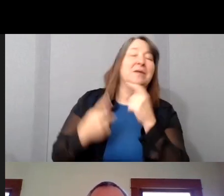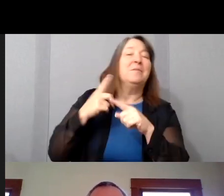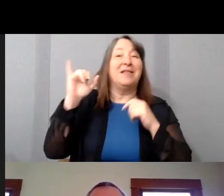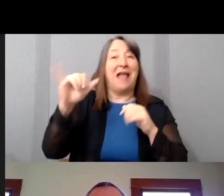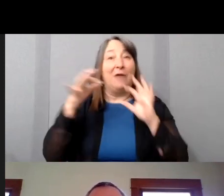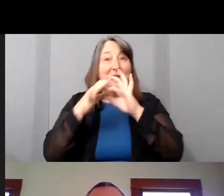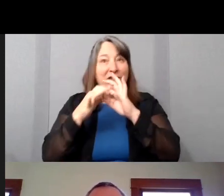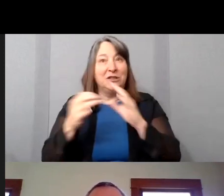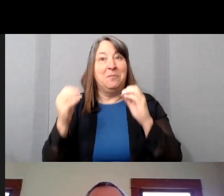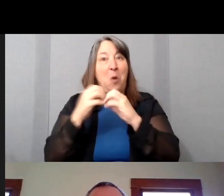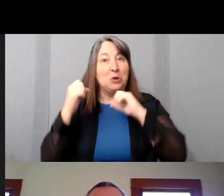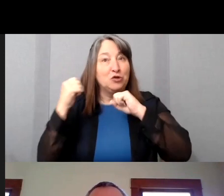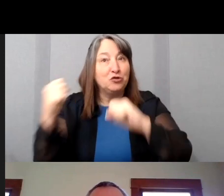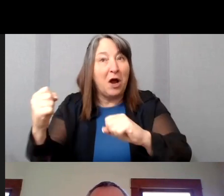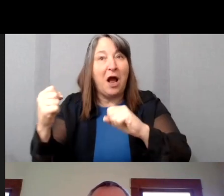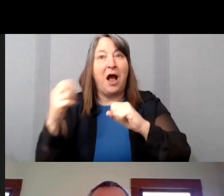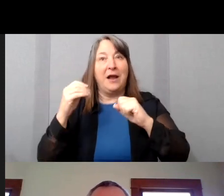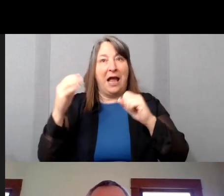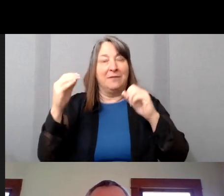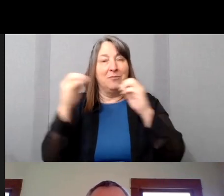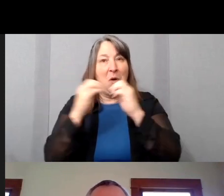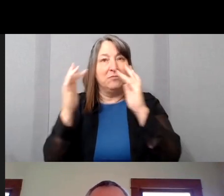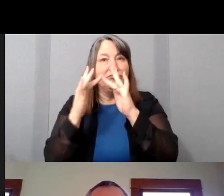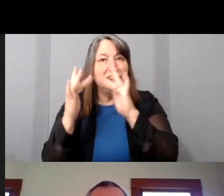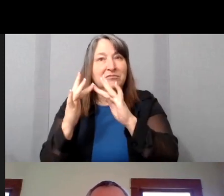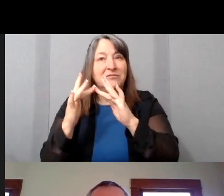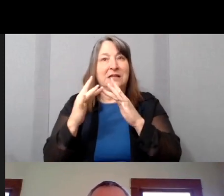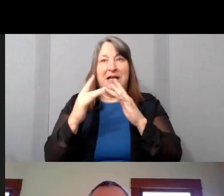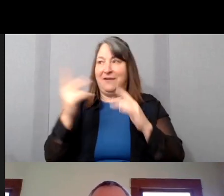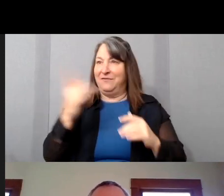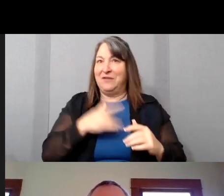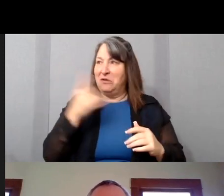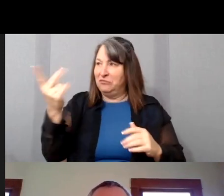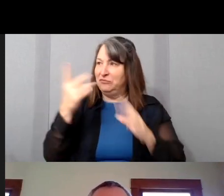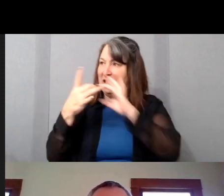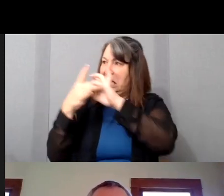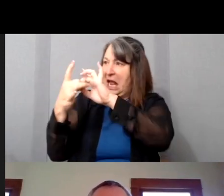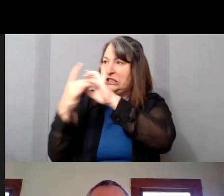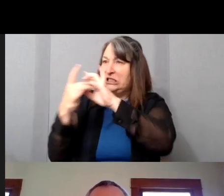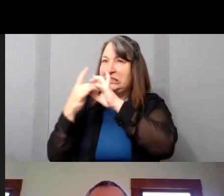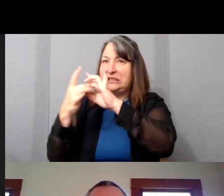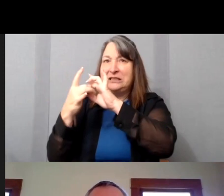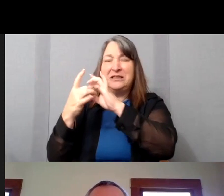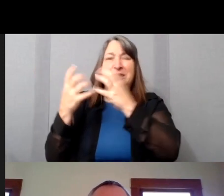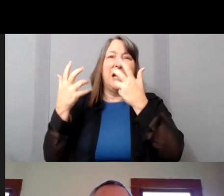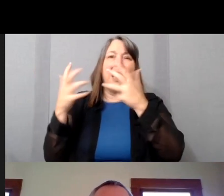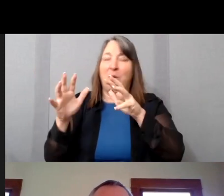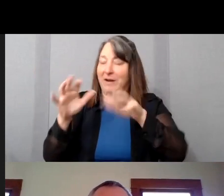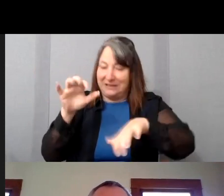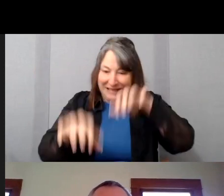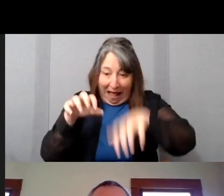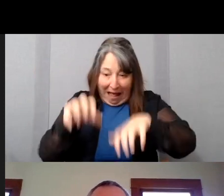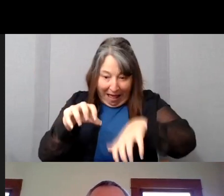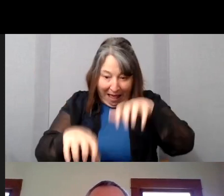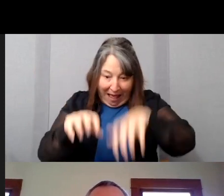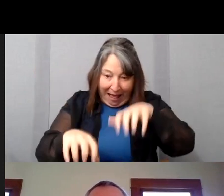stronger and people realize that they've got a real mutual connection, they don't want to be typing to each other. They want to sit down over